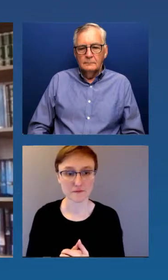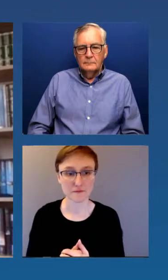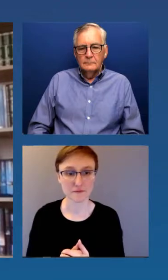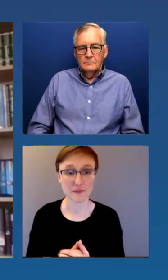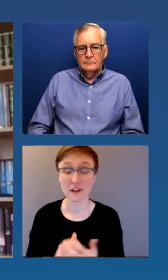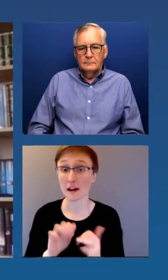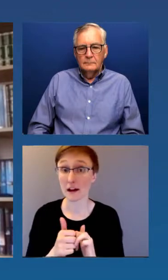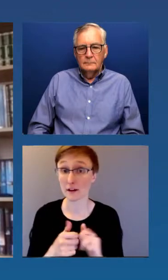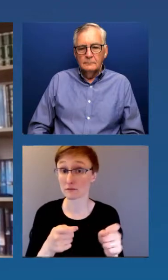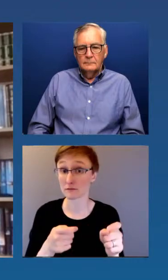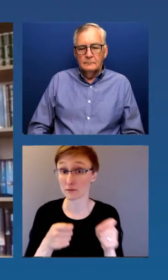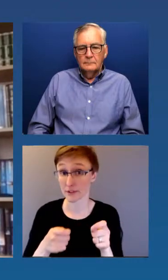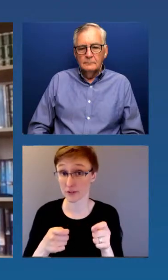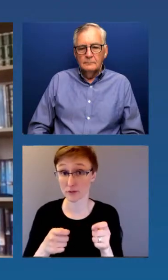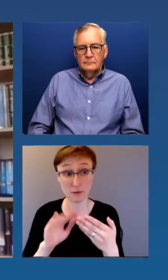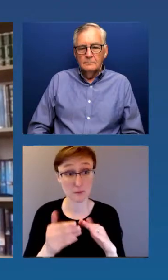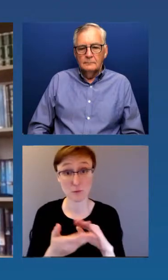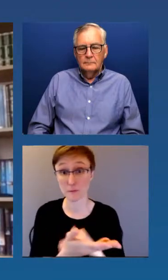and the neighborhood level. I think